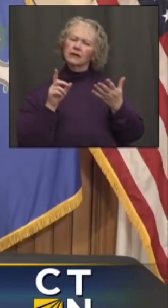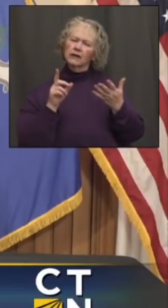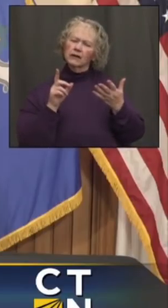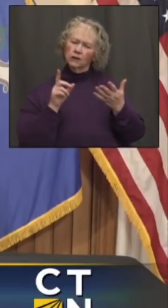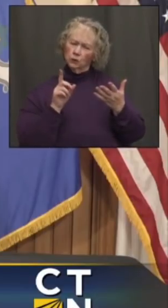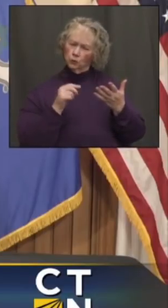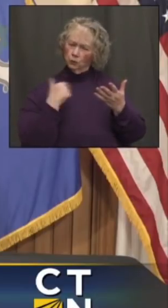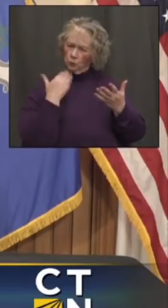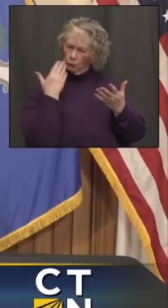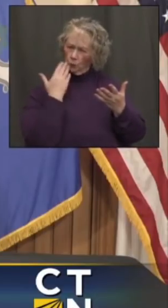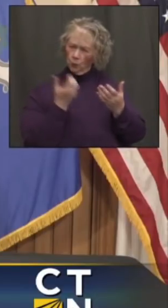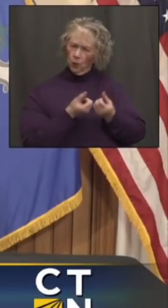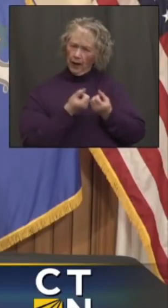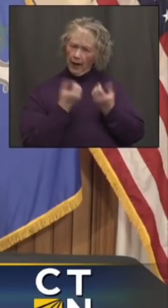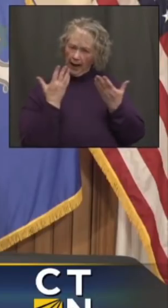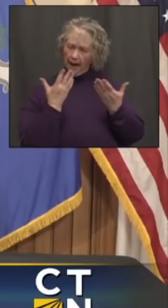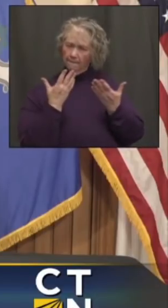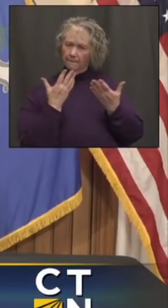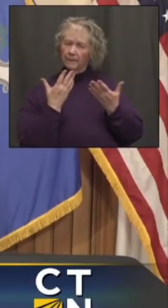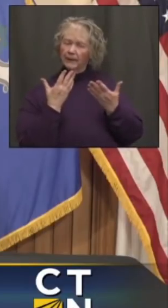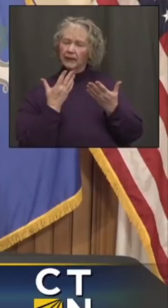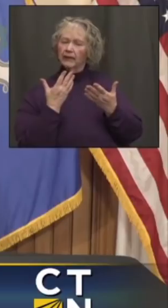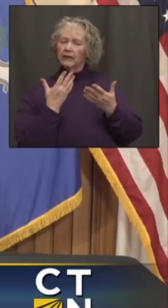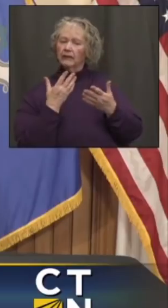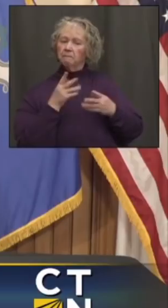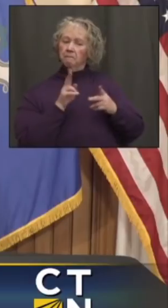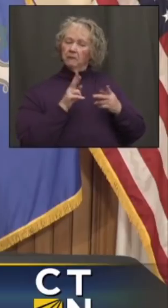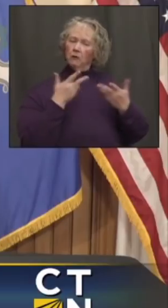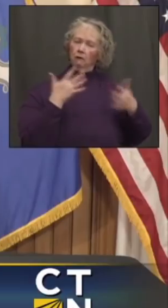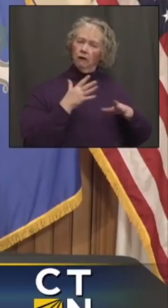The Waterbury Republican American.